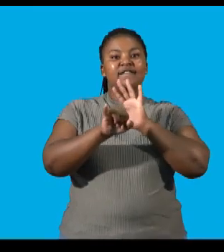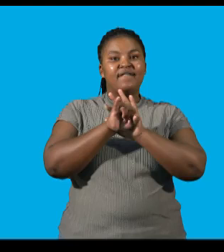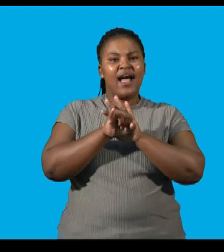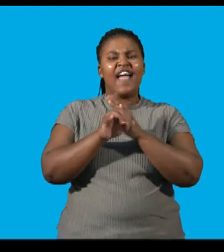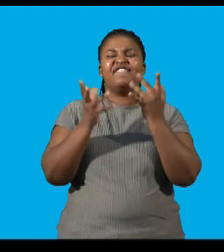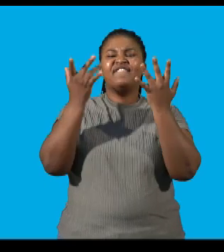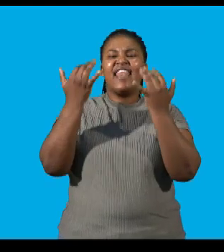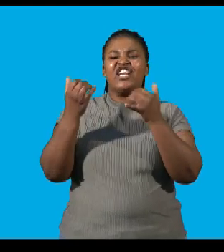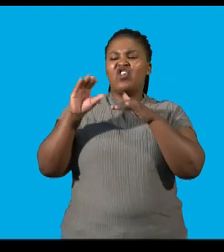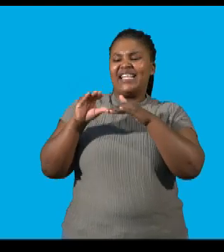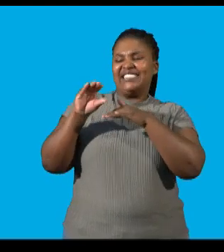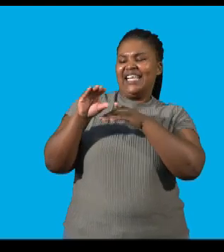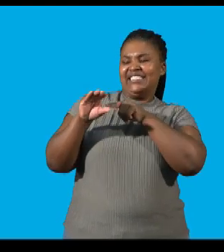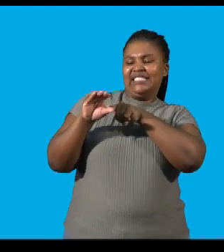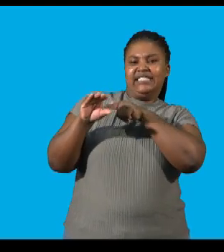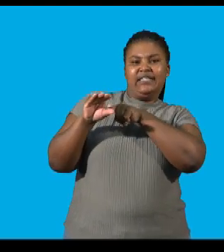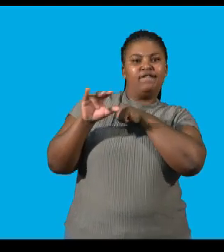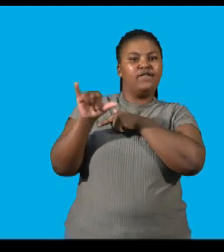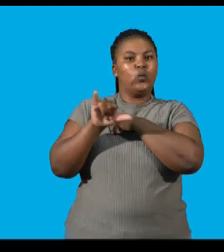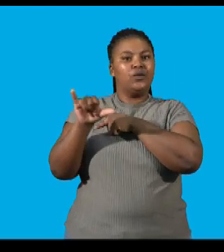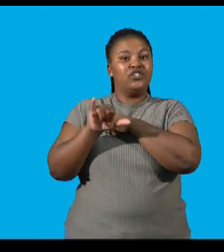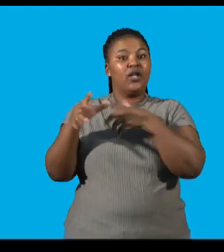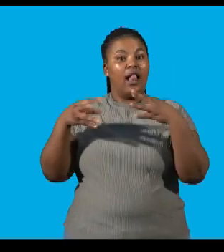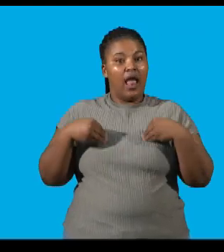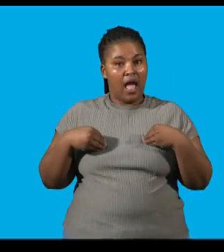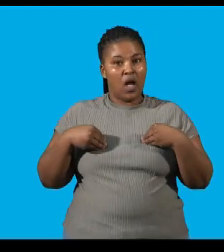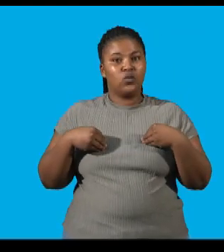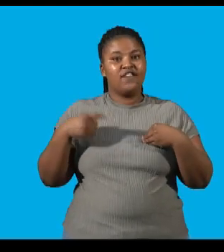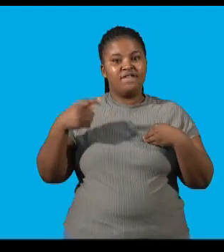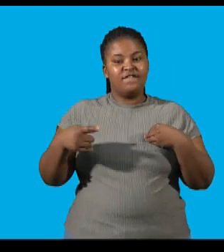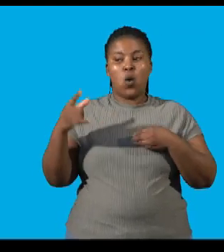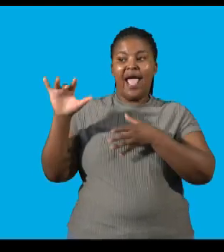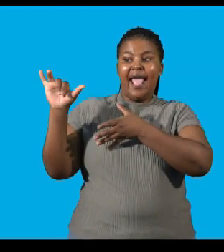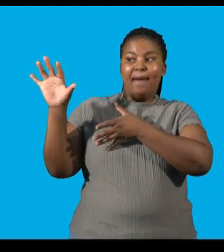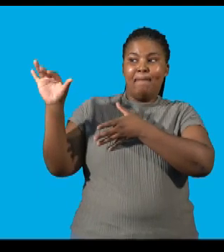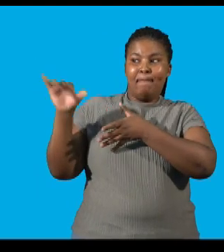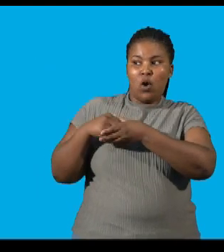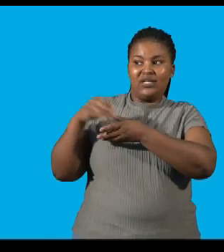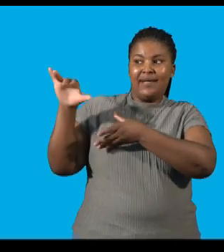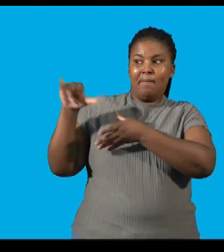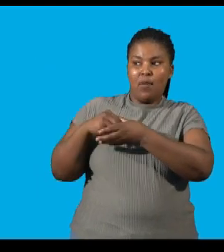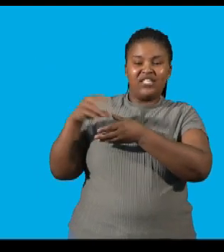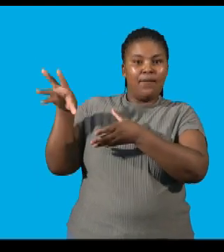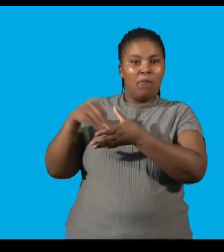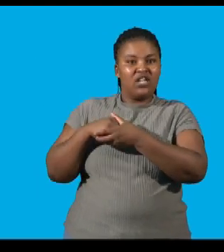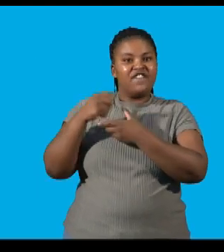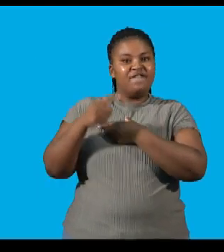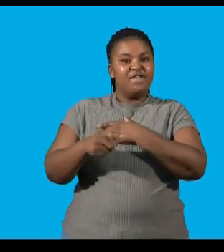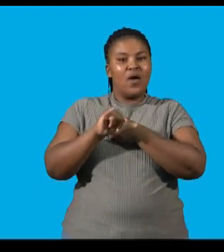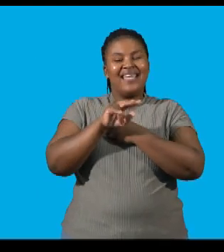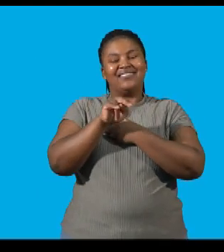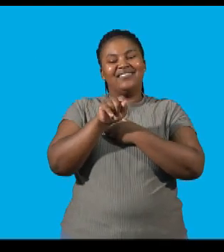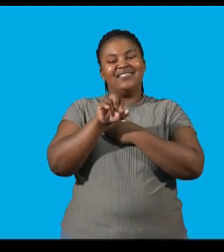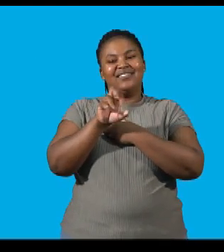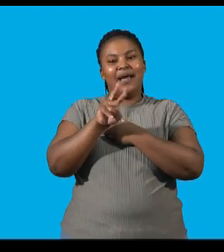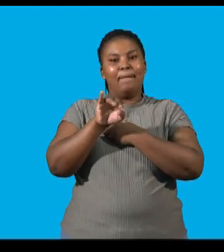Identify the financial incentive that allows for the importing of intermediate